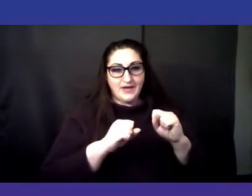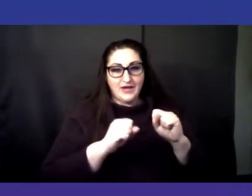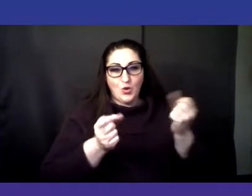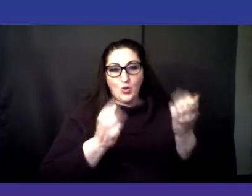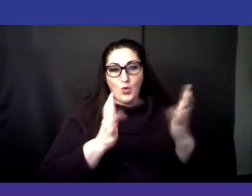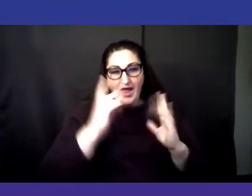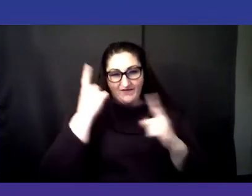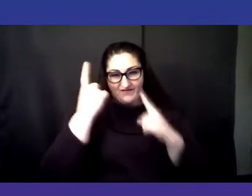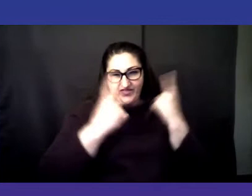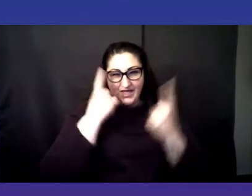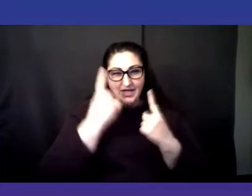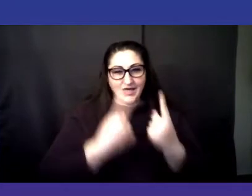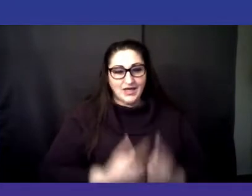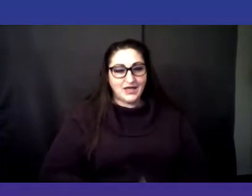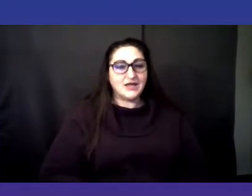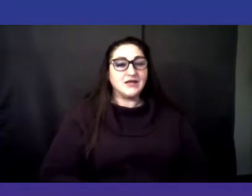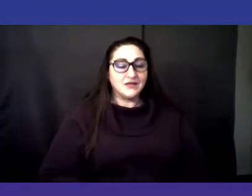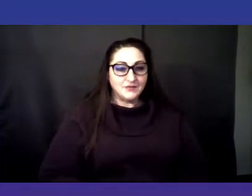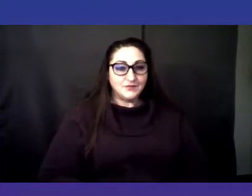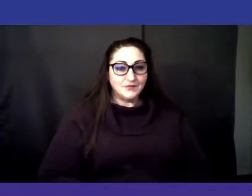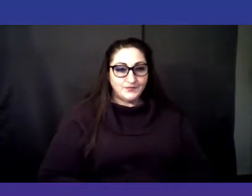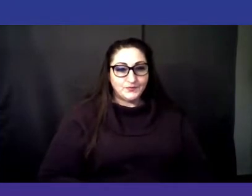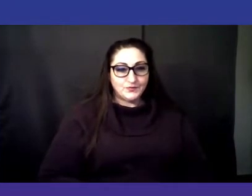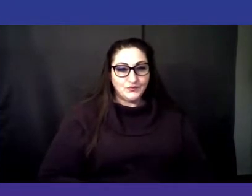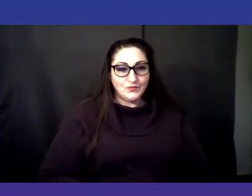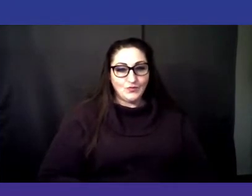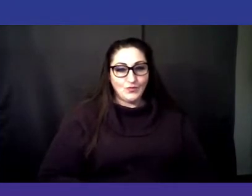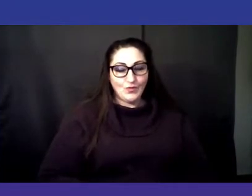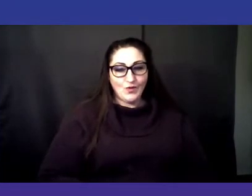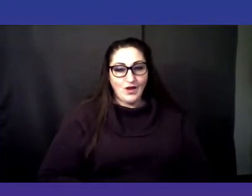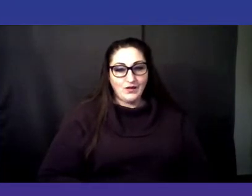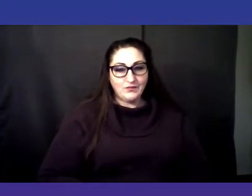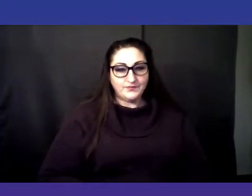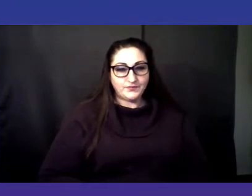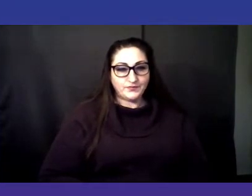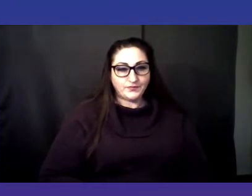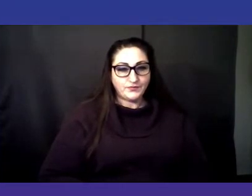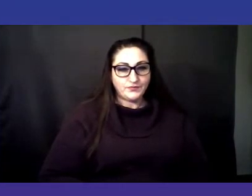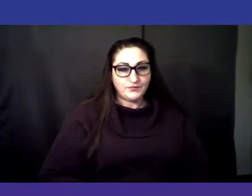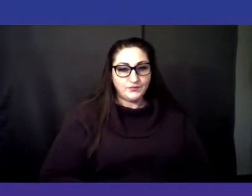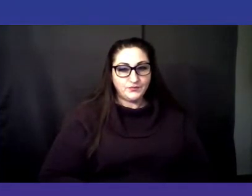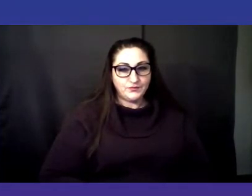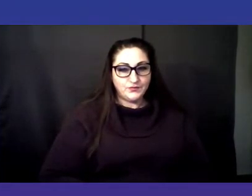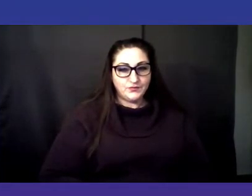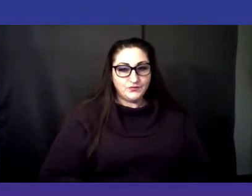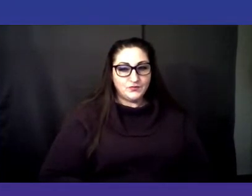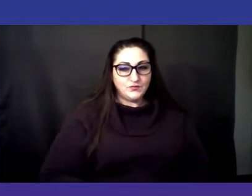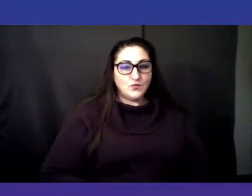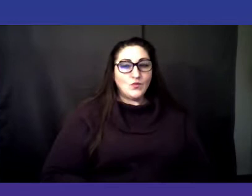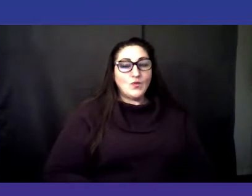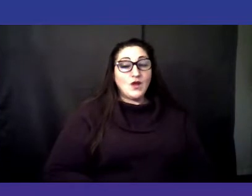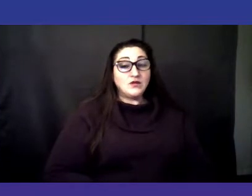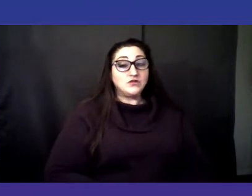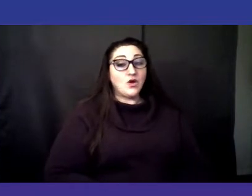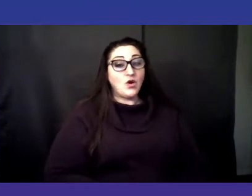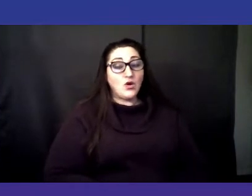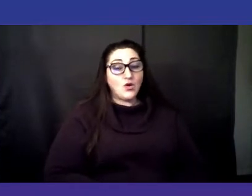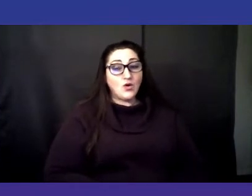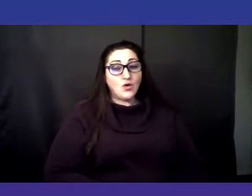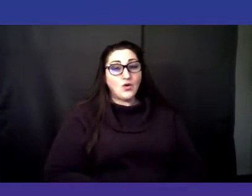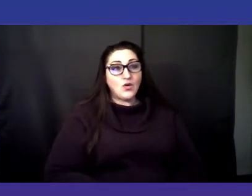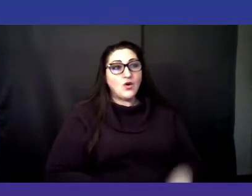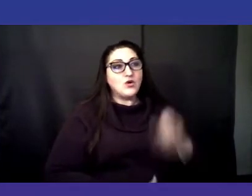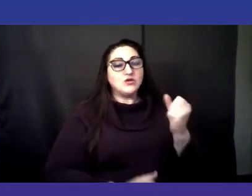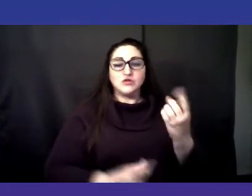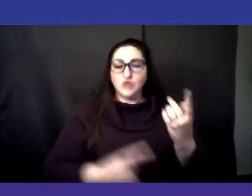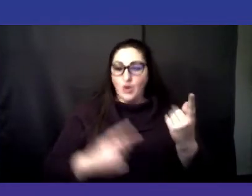thinking, So I think when I to your point, I totally agree with you. I've been in a couple